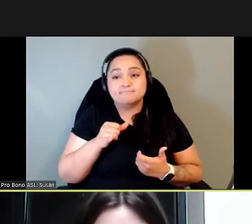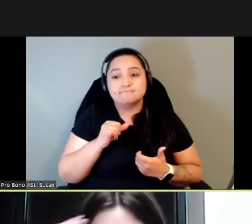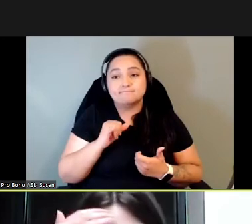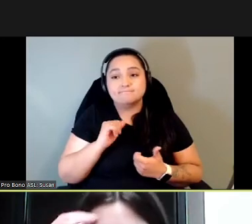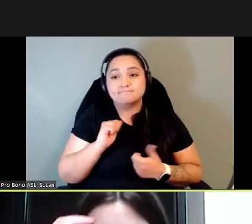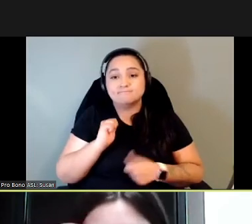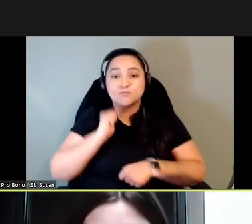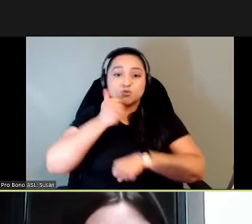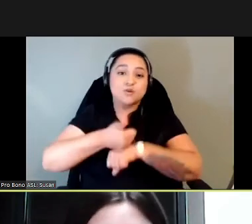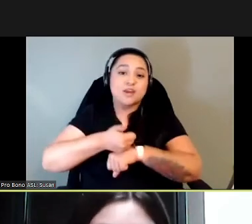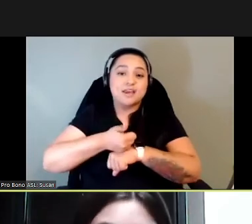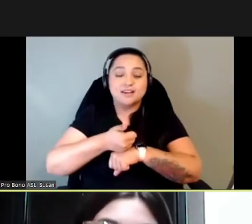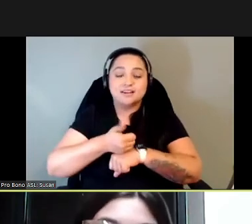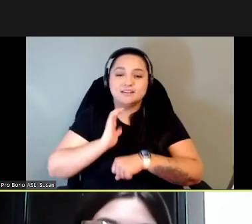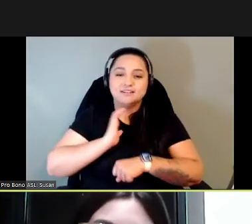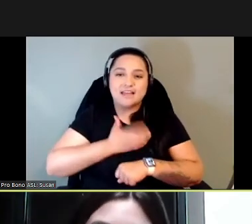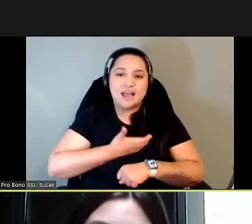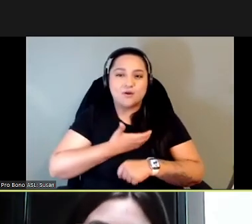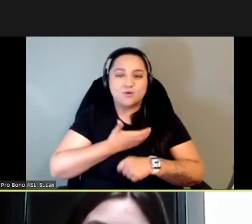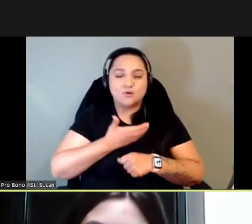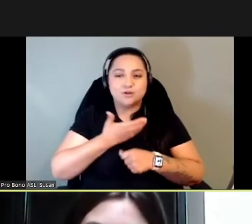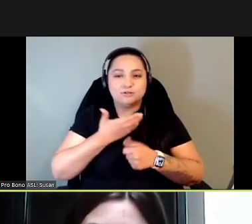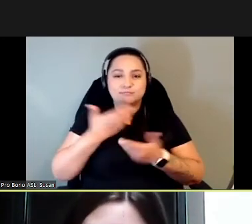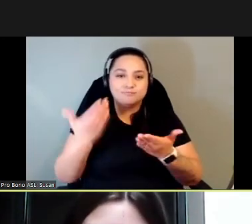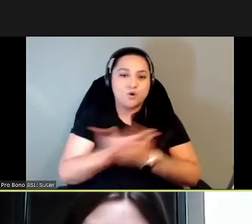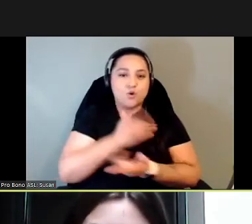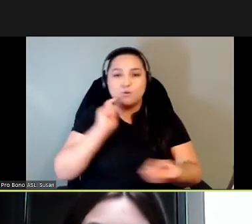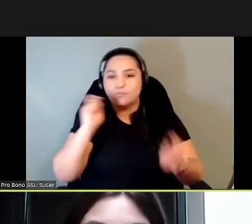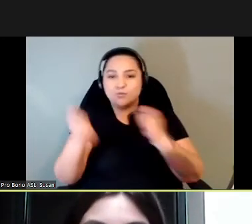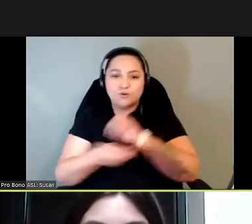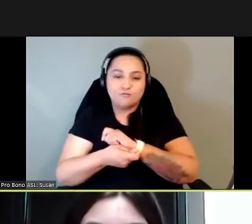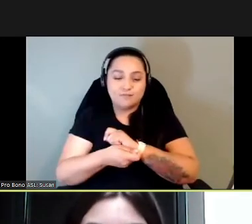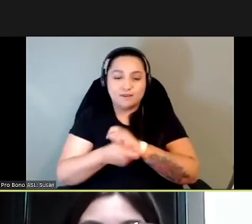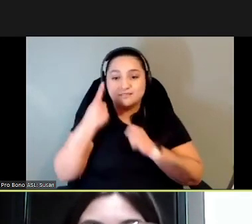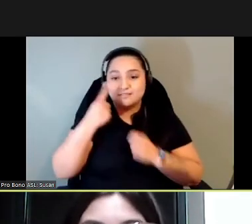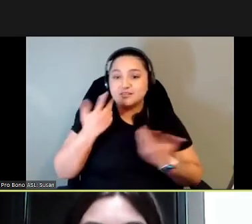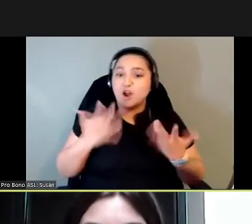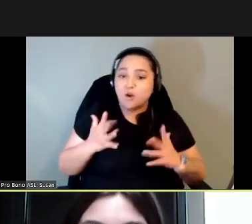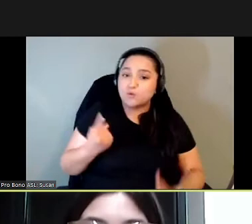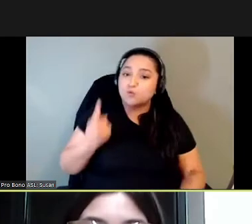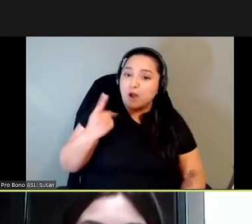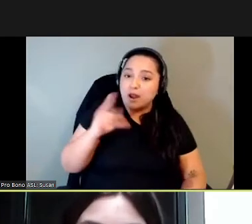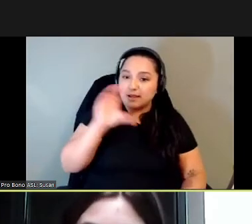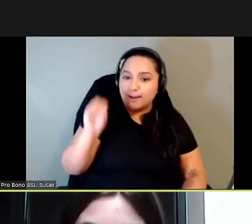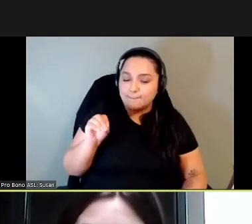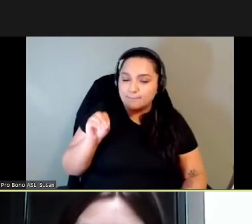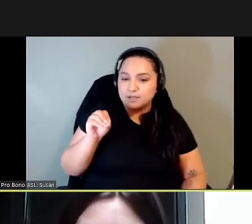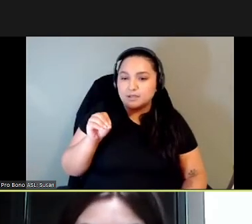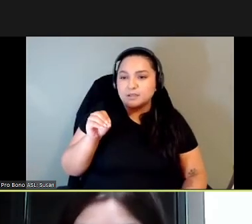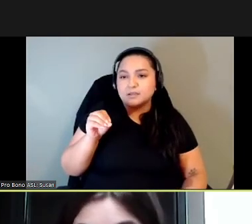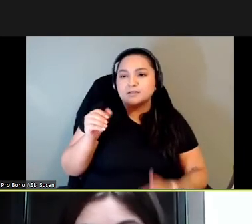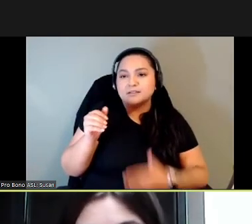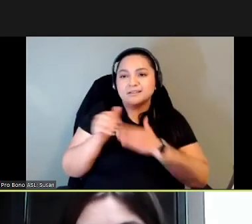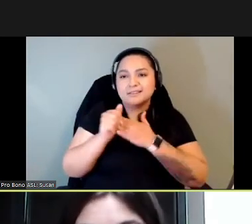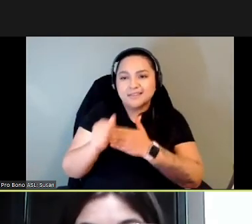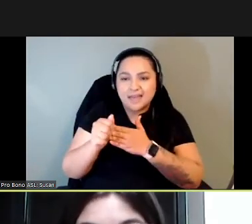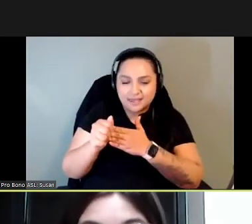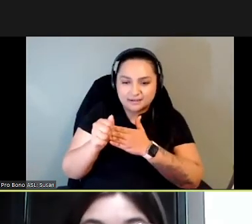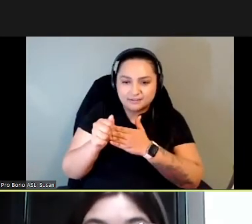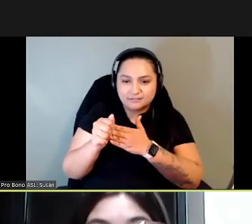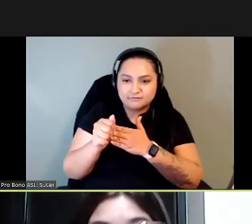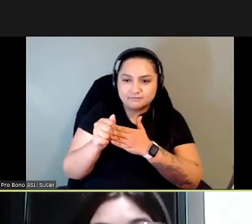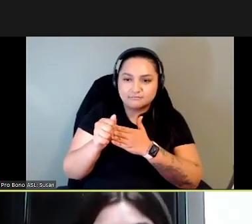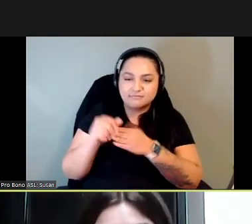the whole movement. No, there was already one company that was led by a very authoritarian boss in that